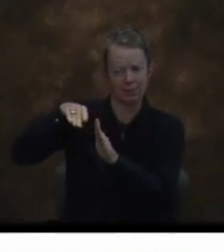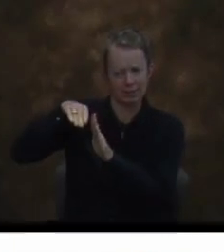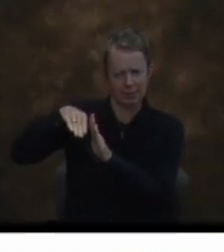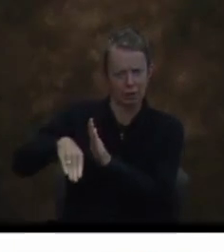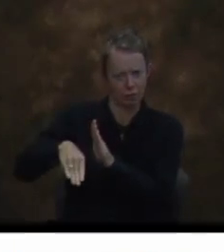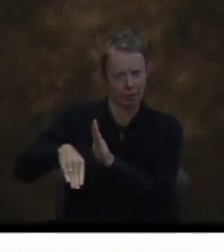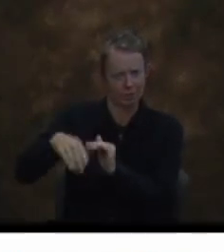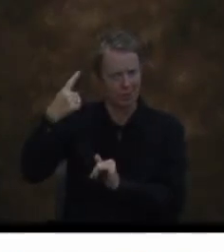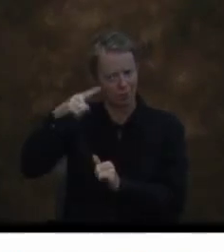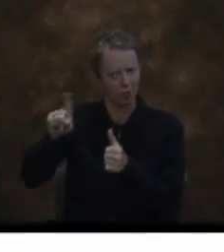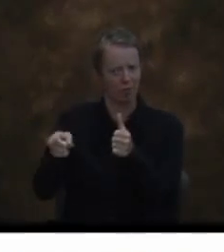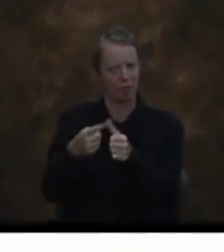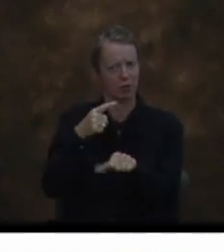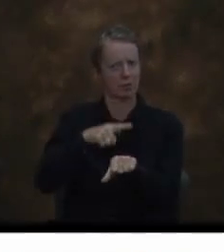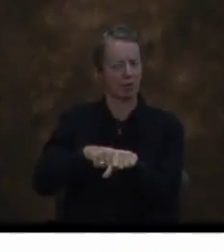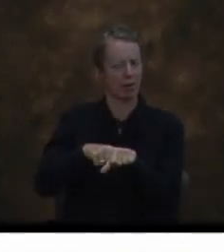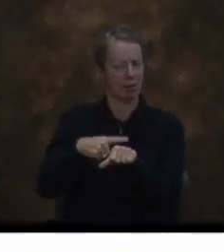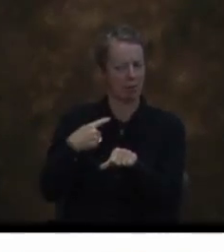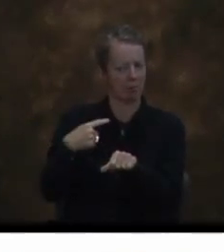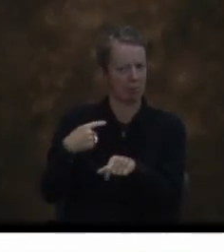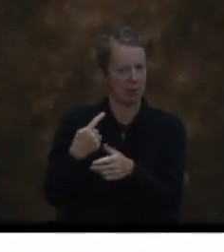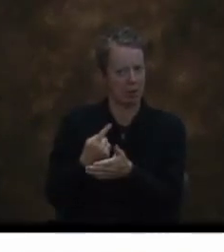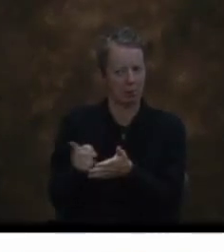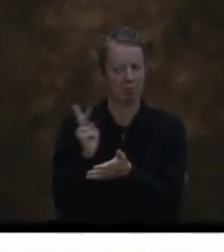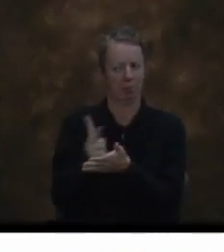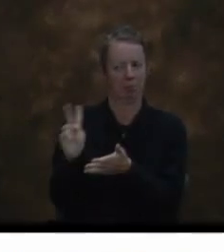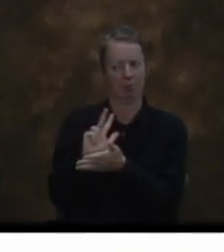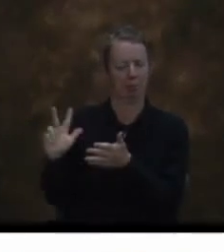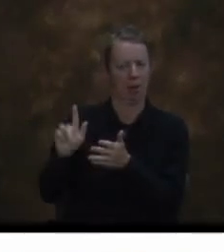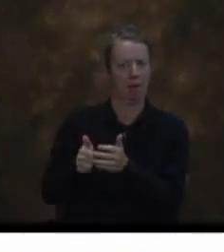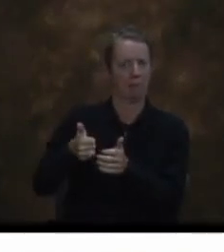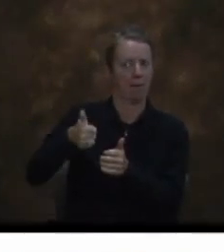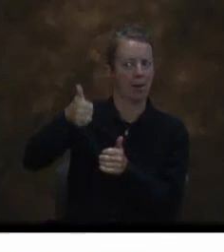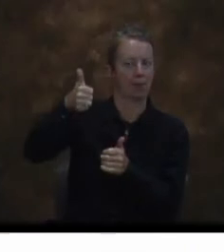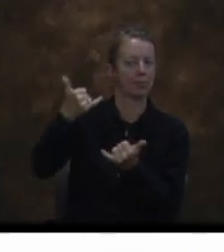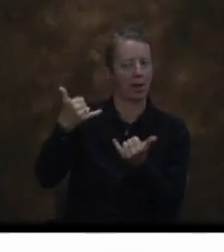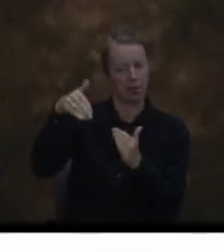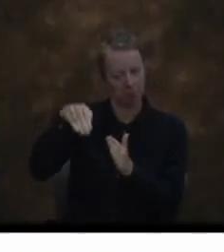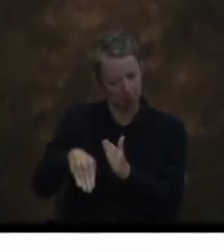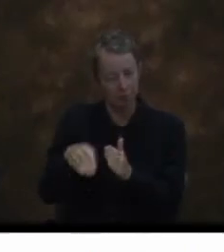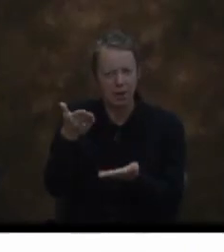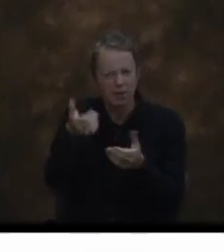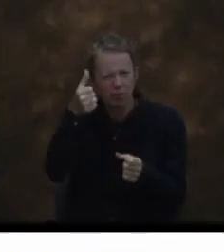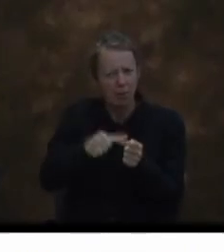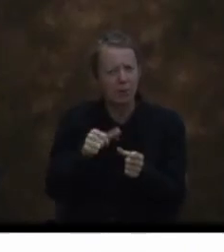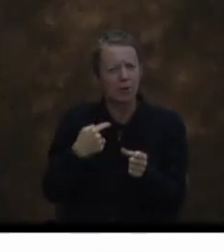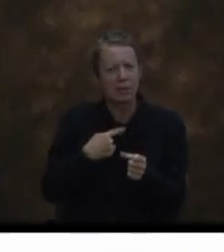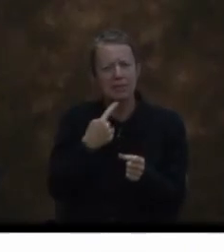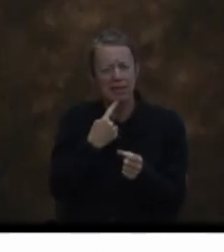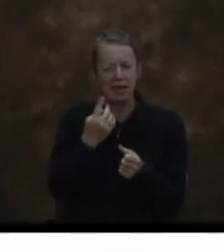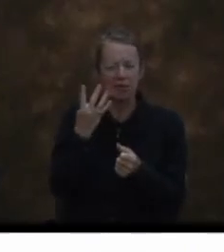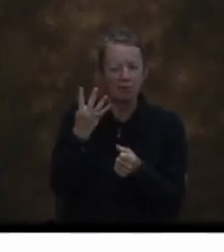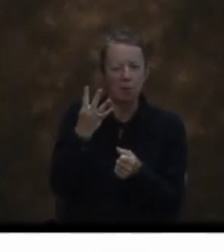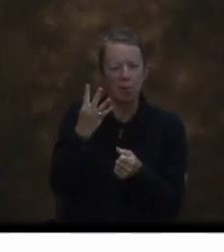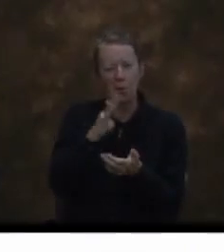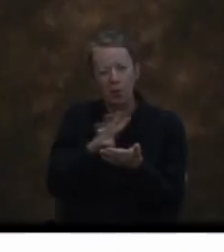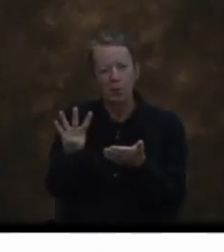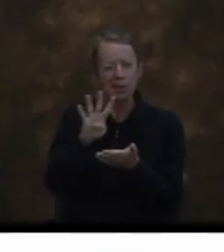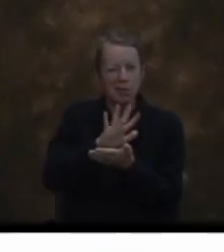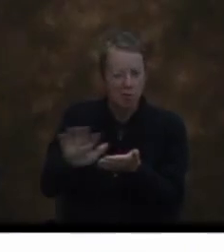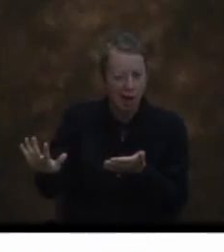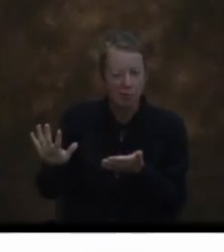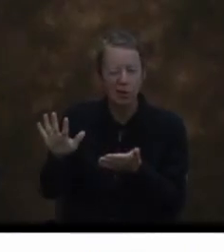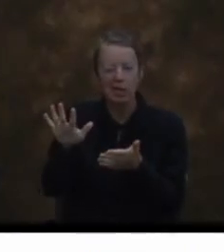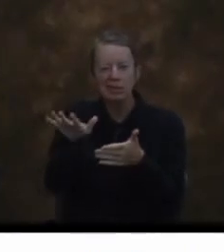first time in several weeks. You might remember me saying that for about 4 or 5 weeks it was hovering in the